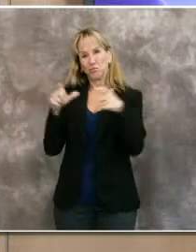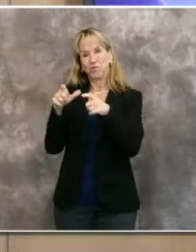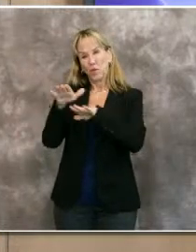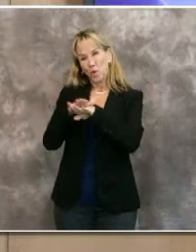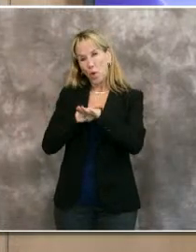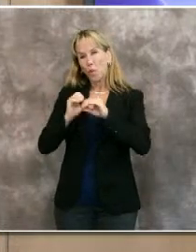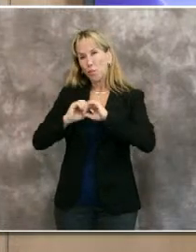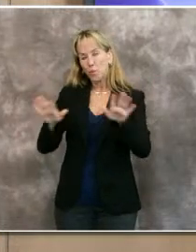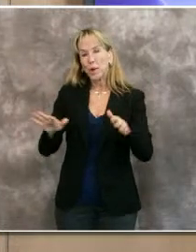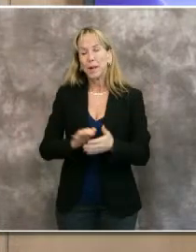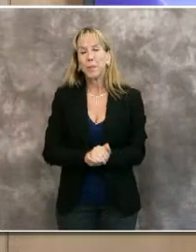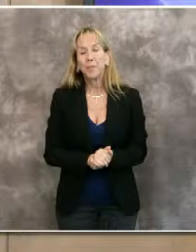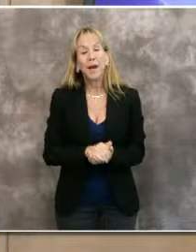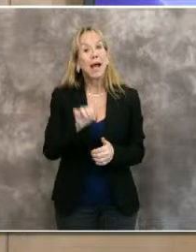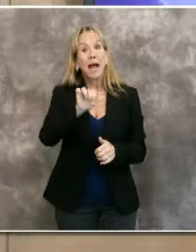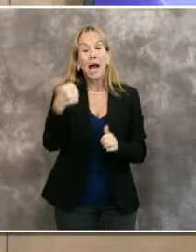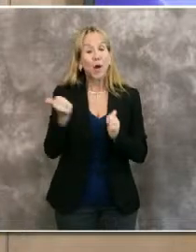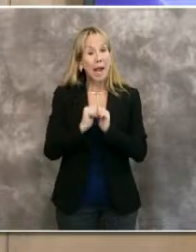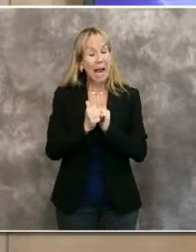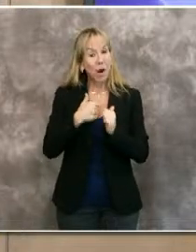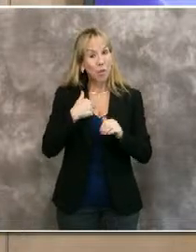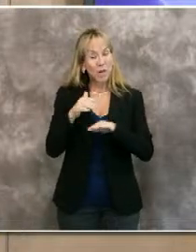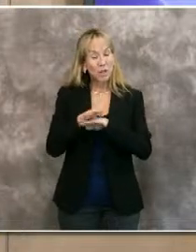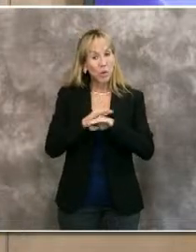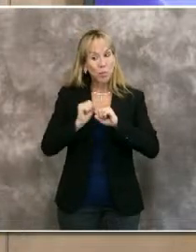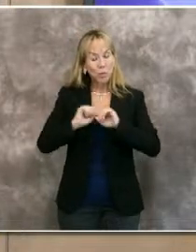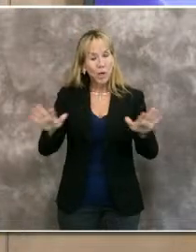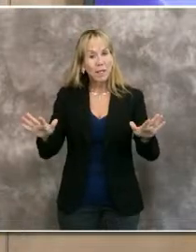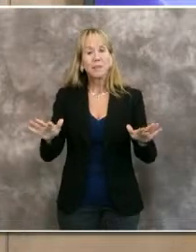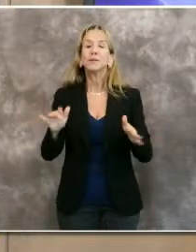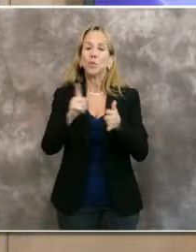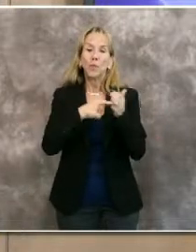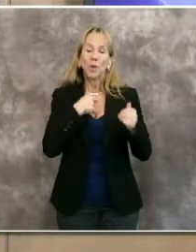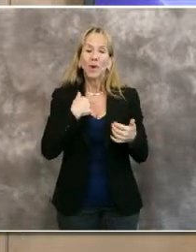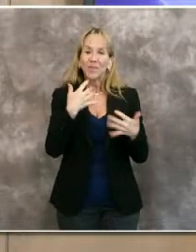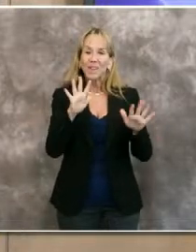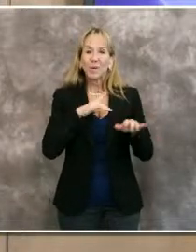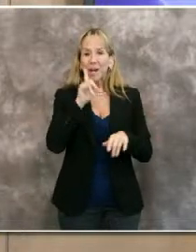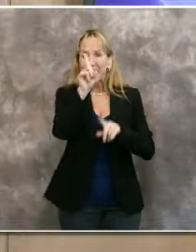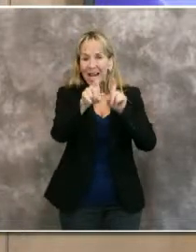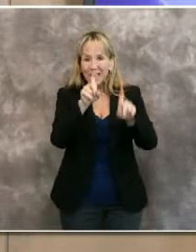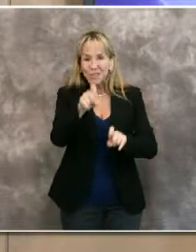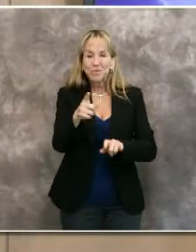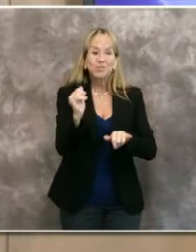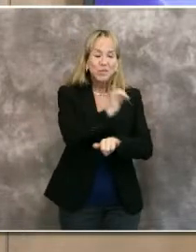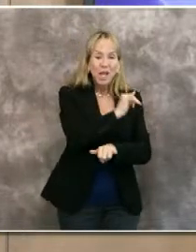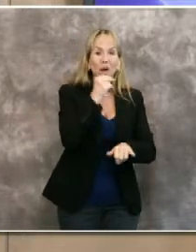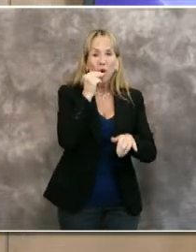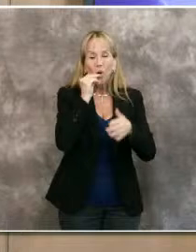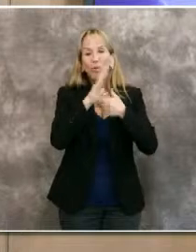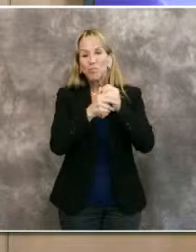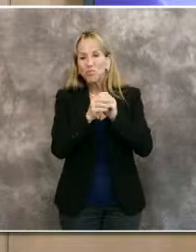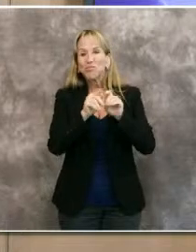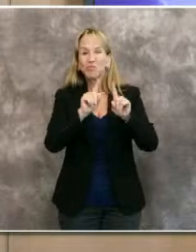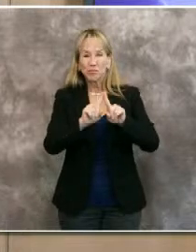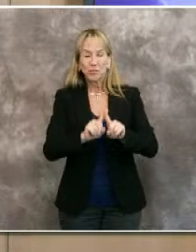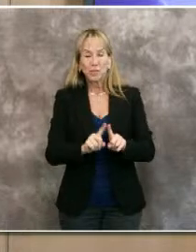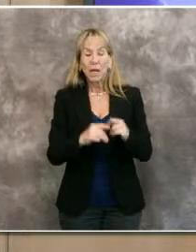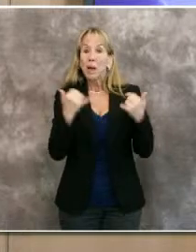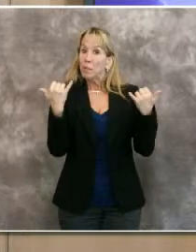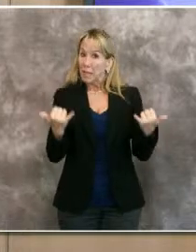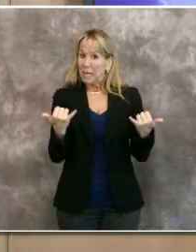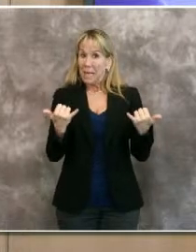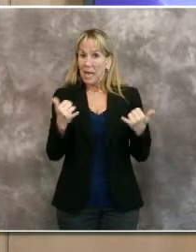other way that we work to slow the spread are the actions that we've asked San Diegans to take. We, as a county, do have a mandatory face